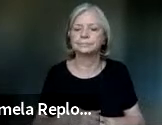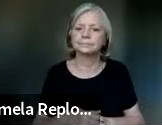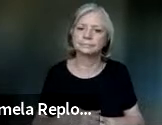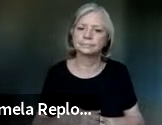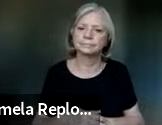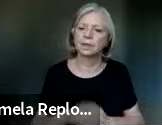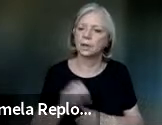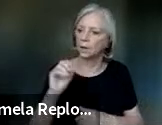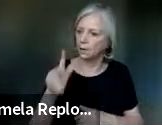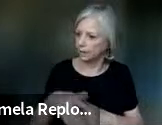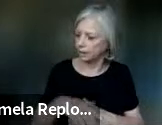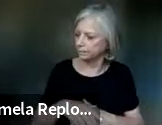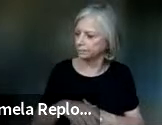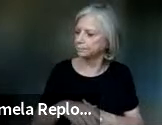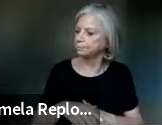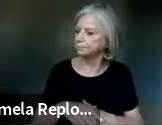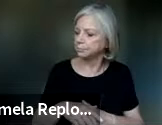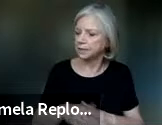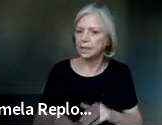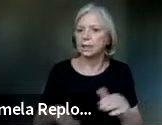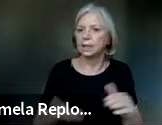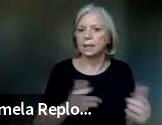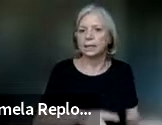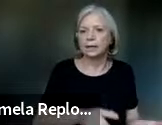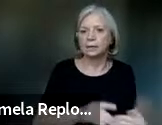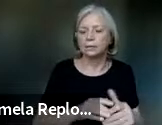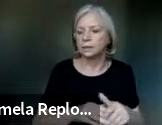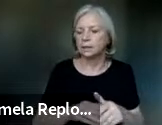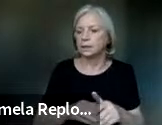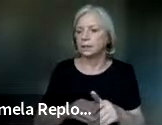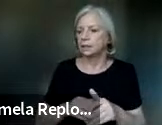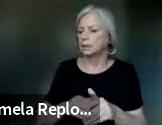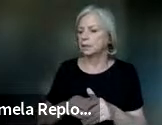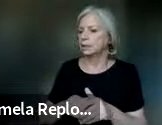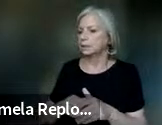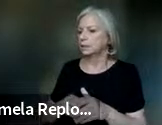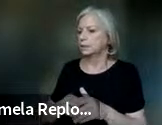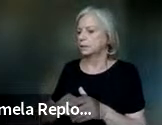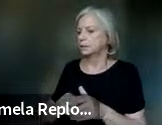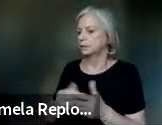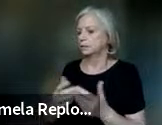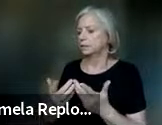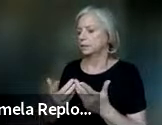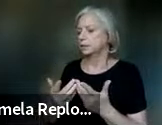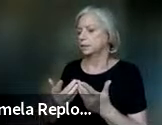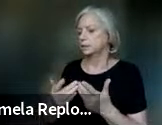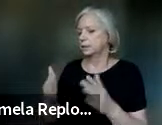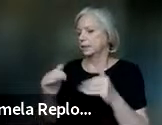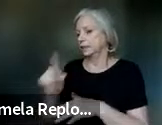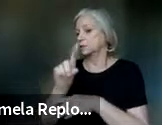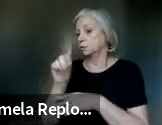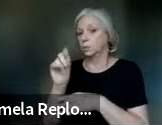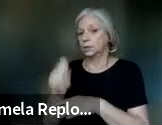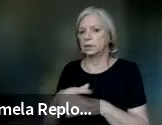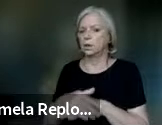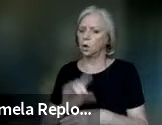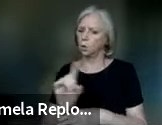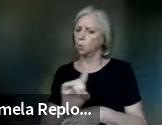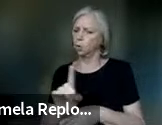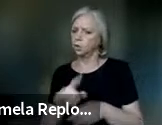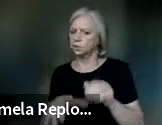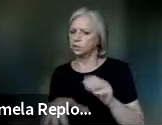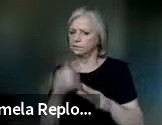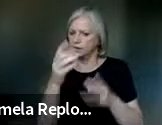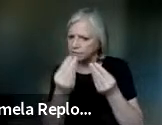Okay. And this gets back actually into a records question in a previous reference that I had made actually, and it says, where can we find written information